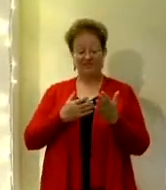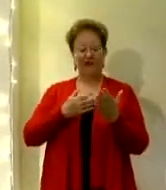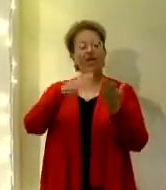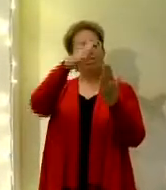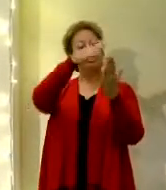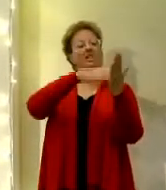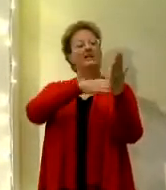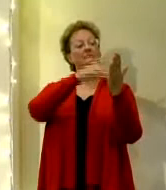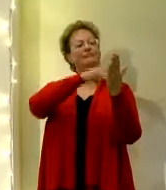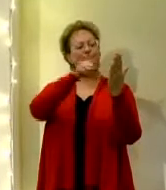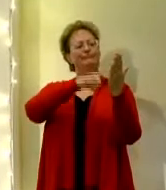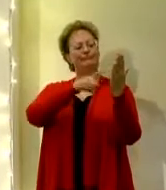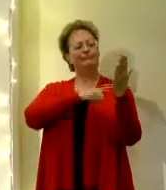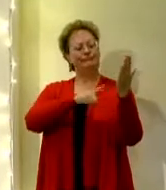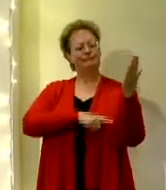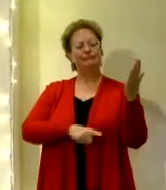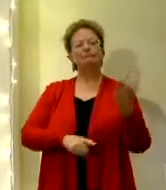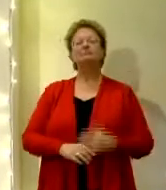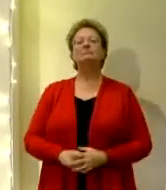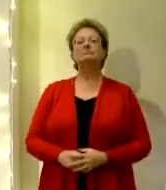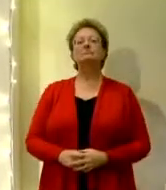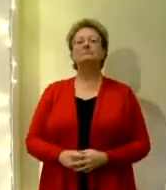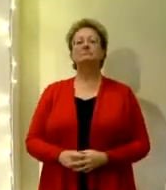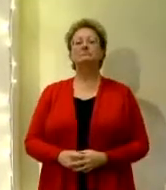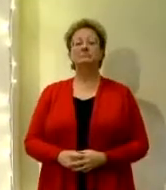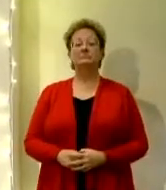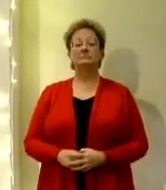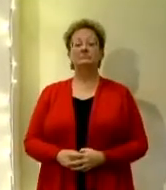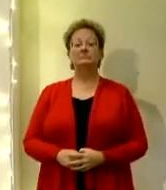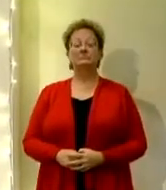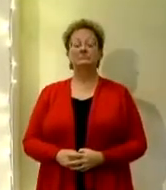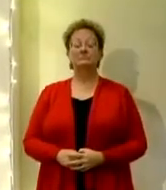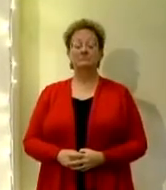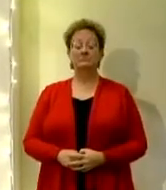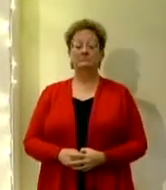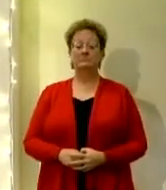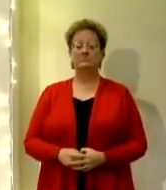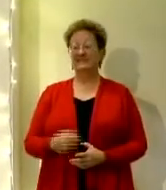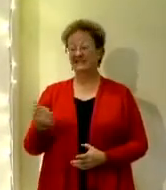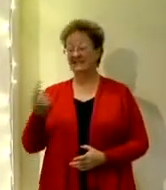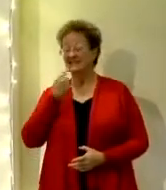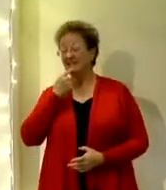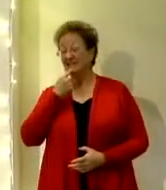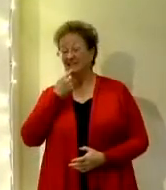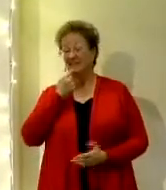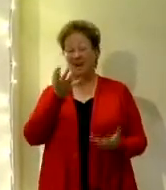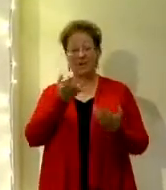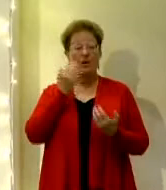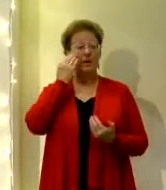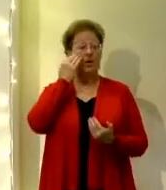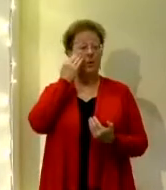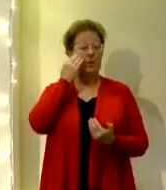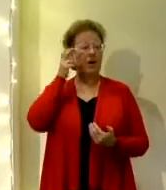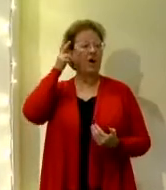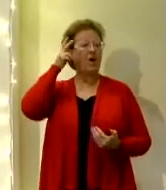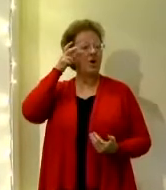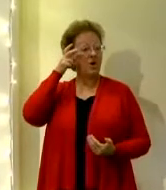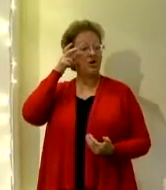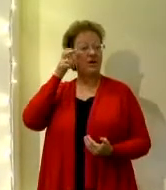things that were frustrating to her, I said, "Shirley, I just want you to know that I heard you